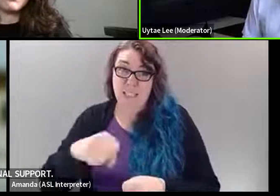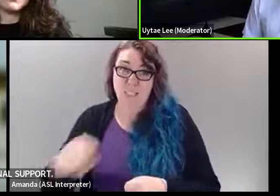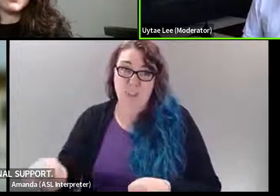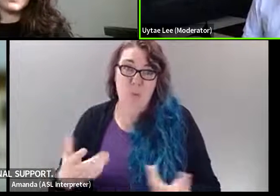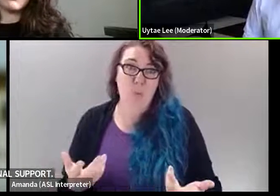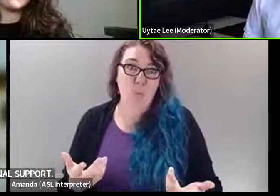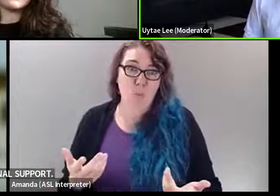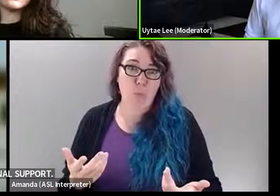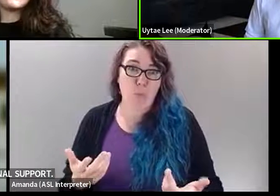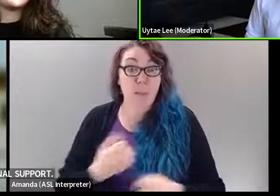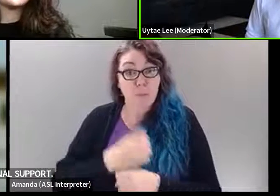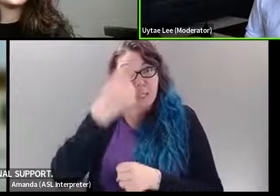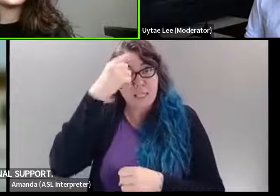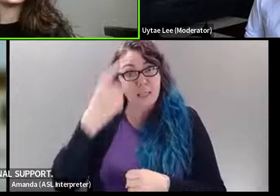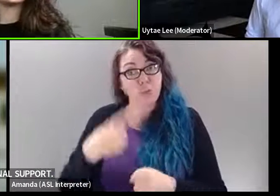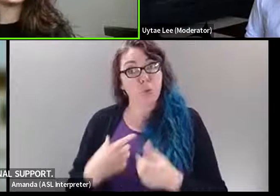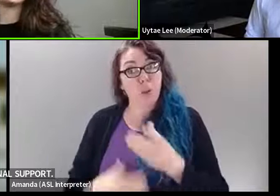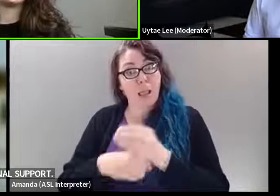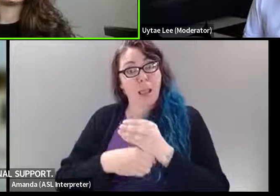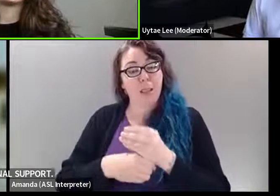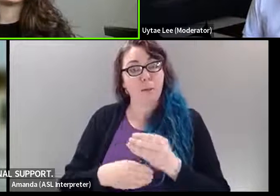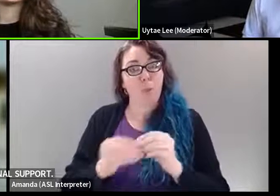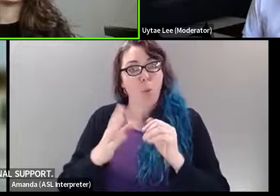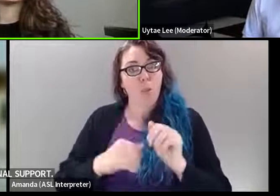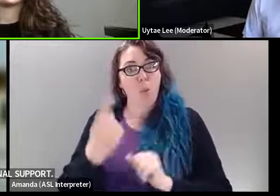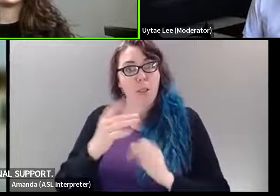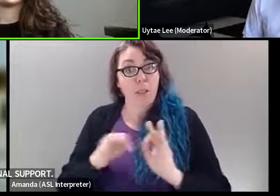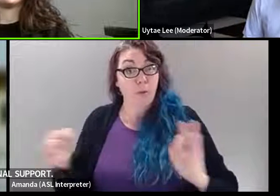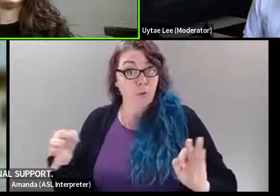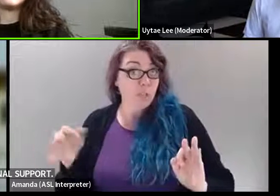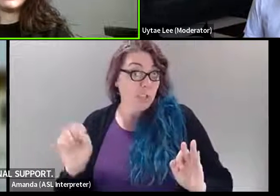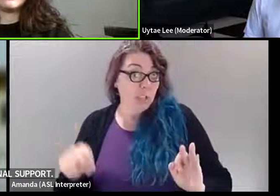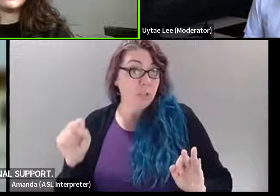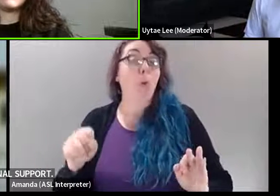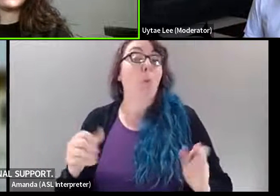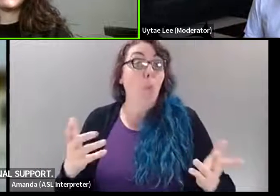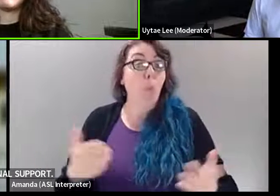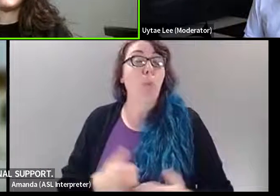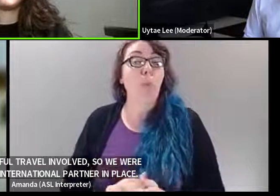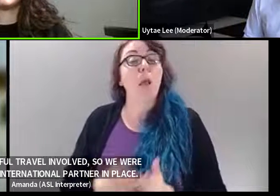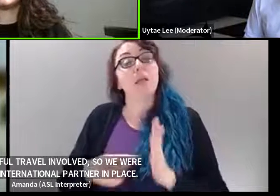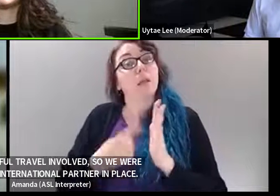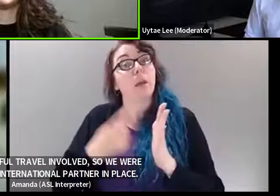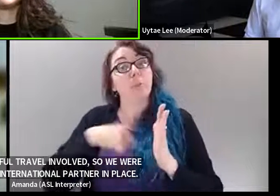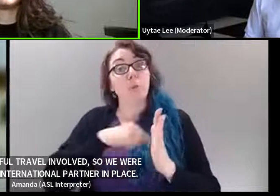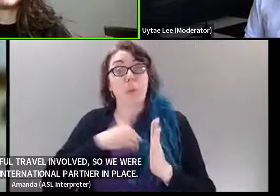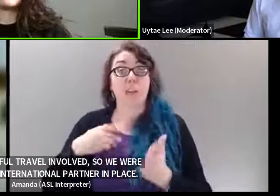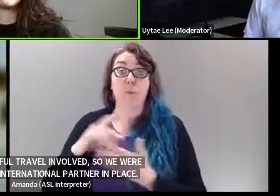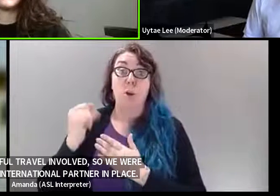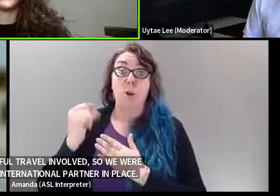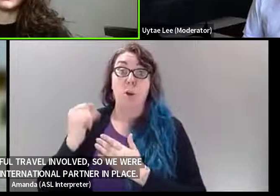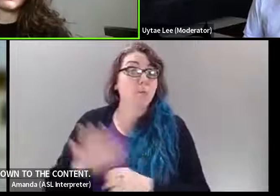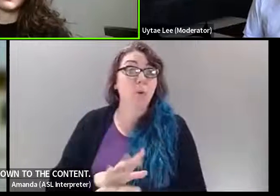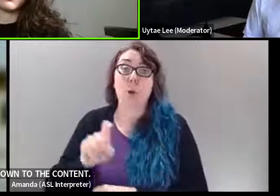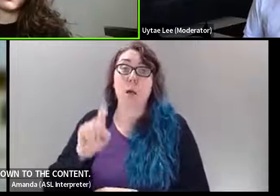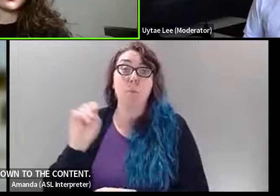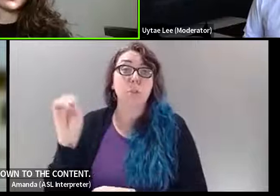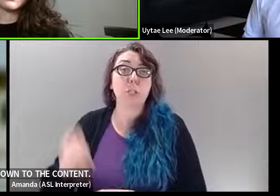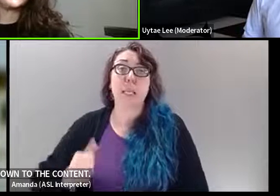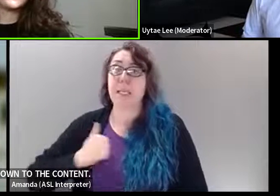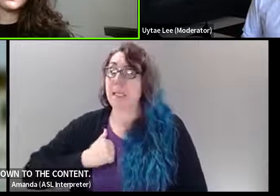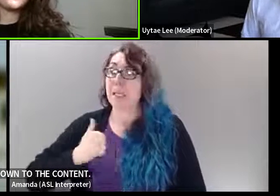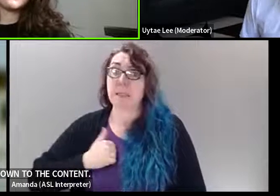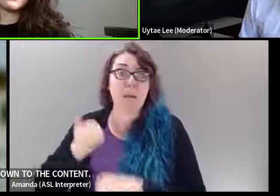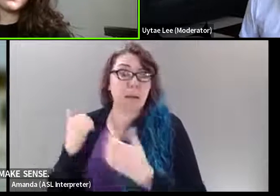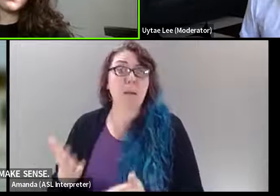to be in multiple languages? And sometimes we'll commission projects that are wholly Canadian, but take place in a totally different country and are a different language